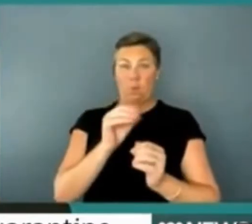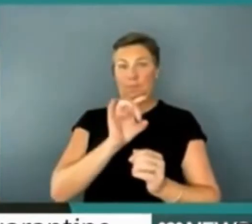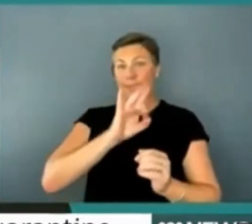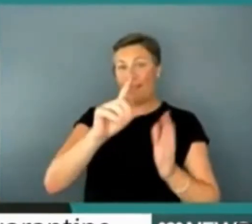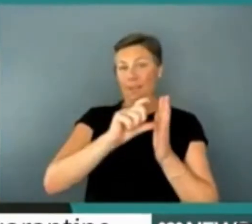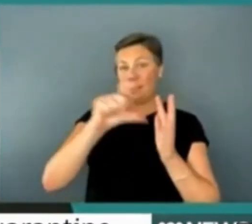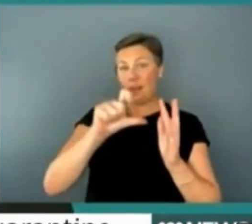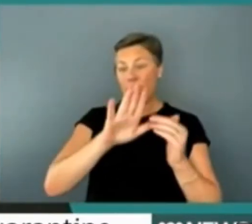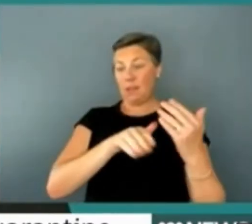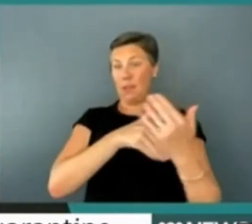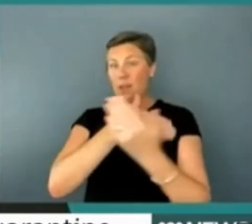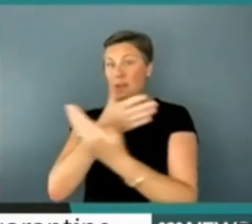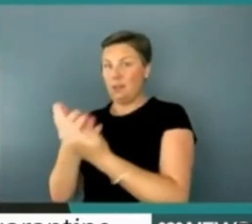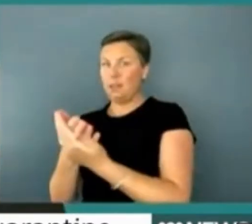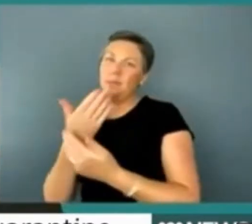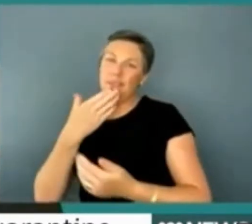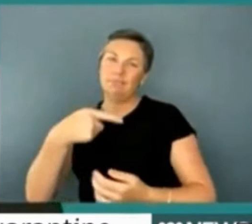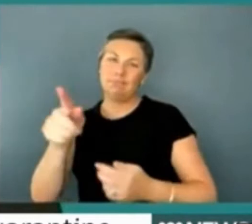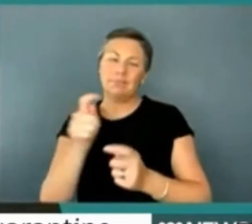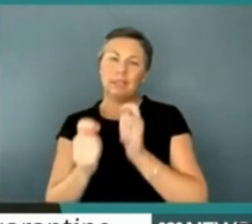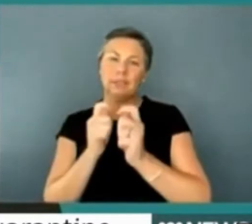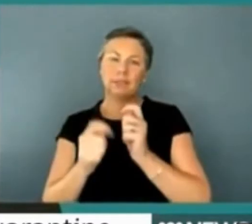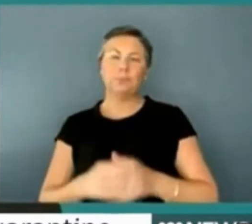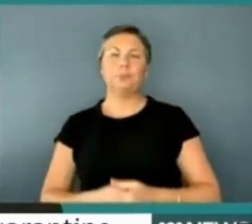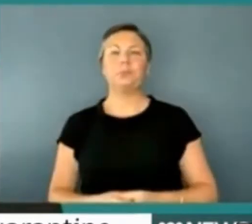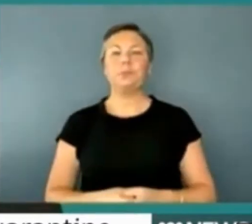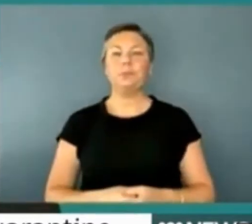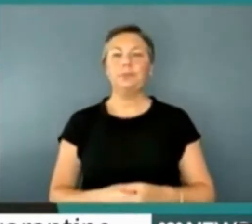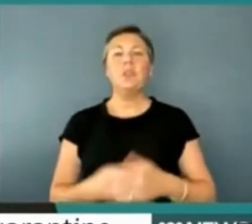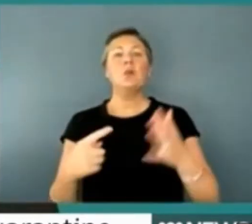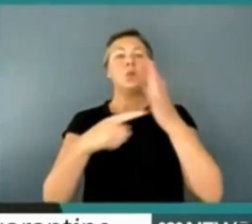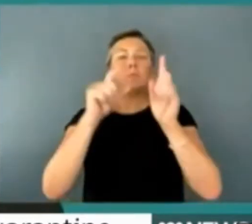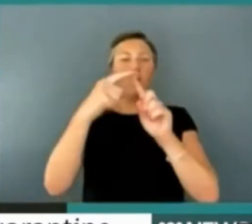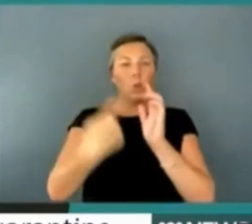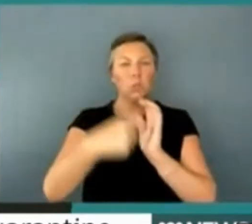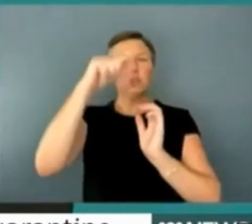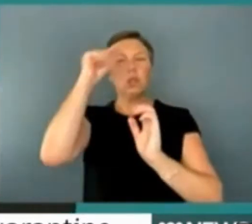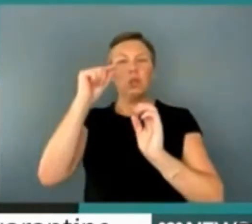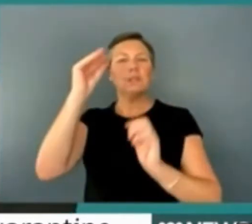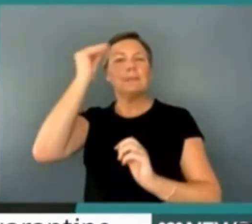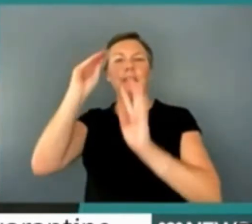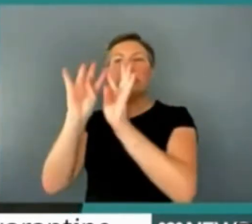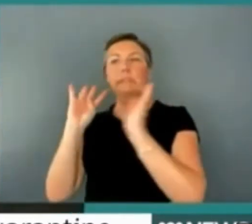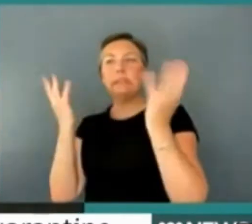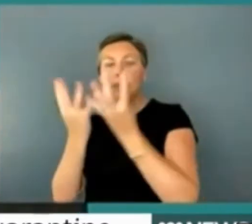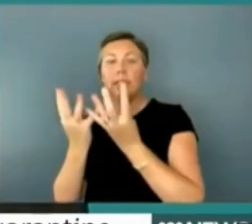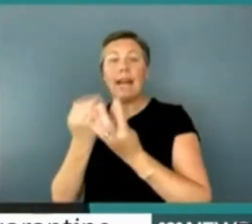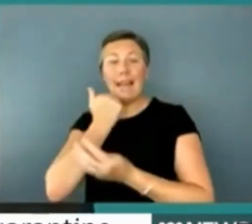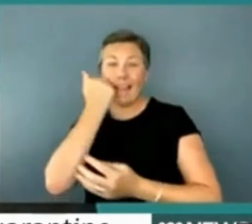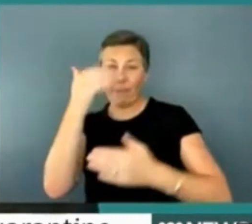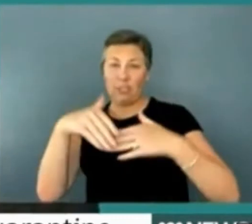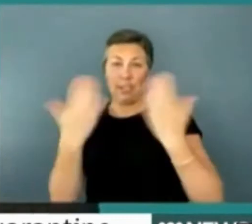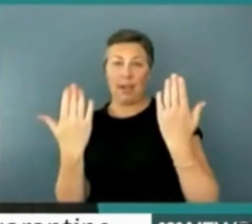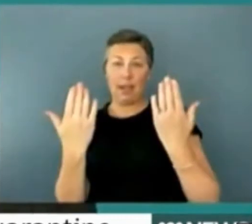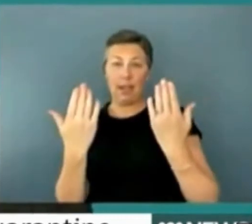are. The Australian Health Protection Committee has been meeting every day since last week.